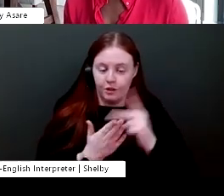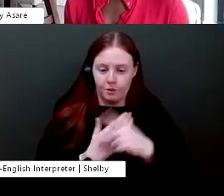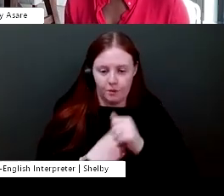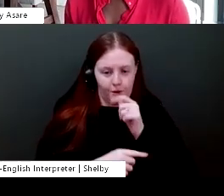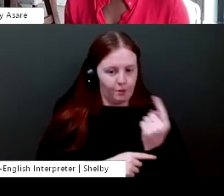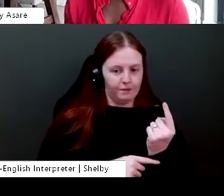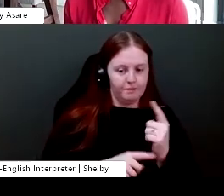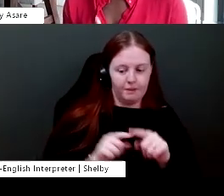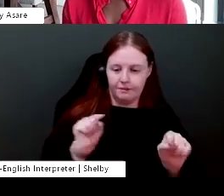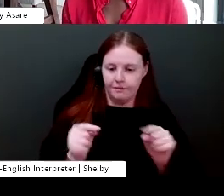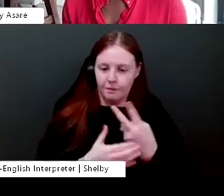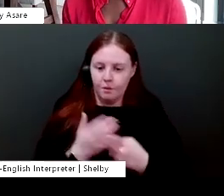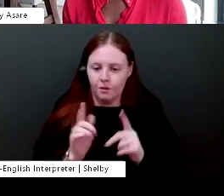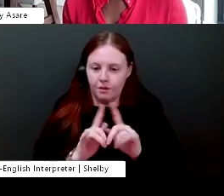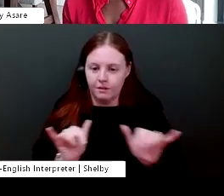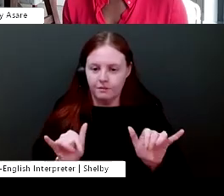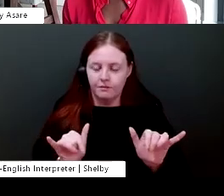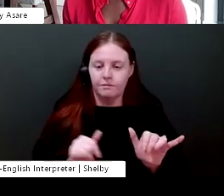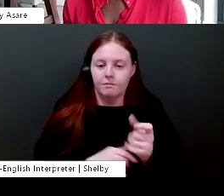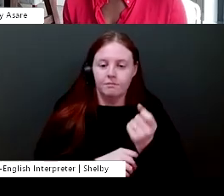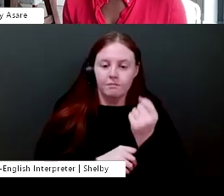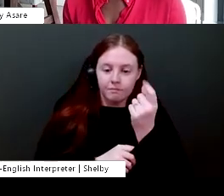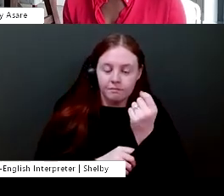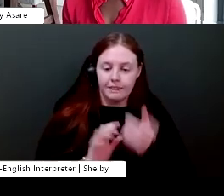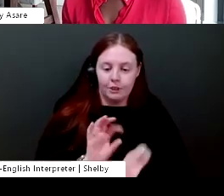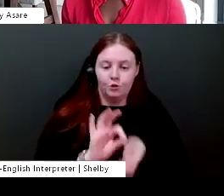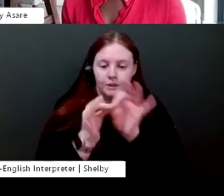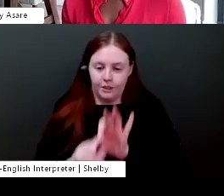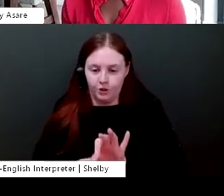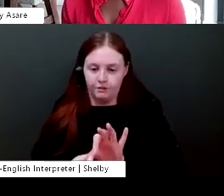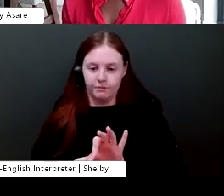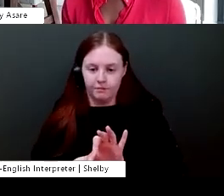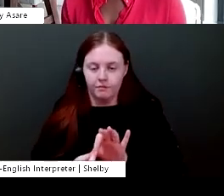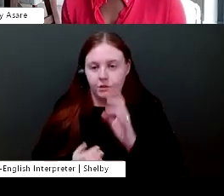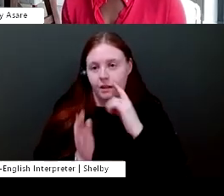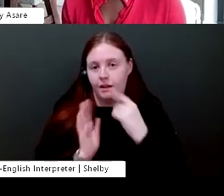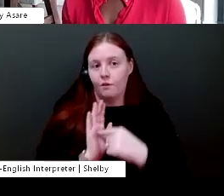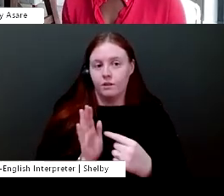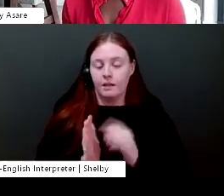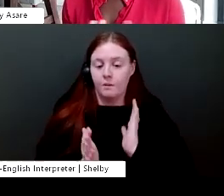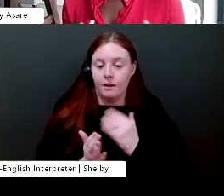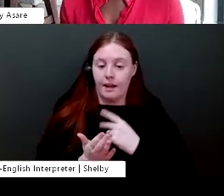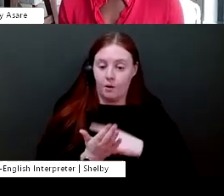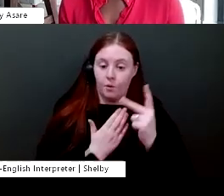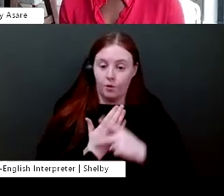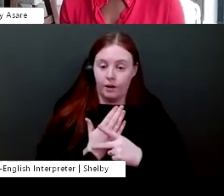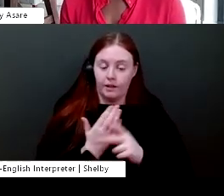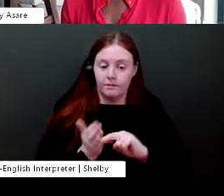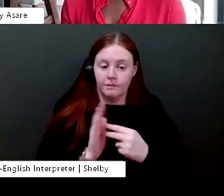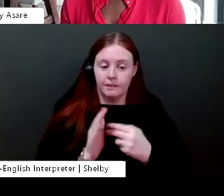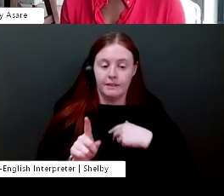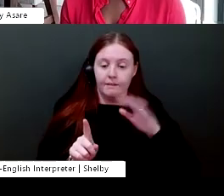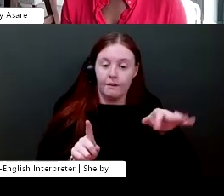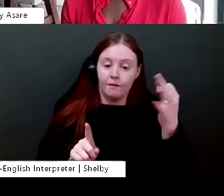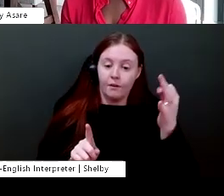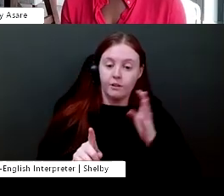really a matter of comprehensive interpretation. So, for example, in our program, that would have meant having French-speaking peer